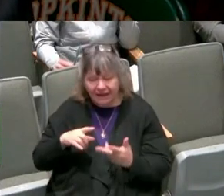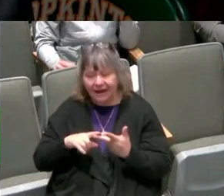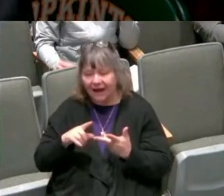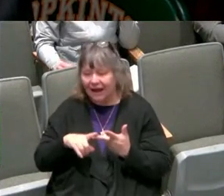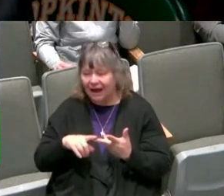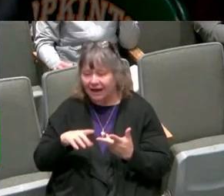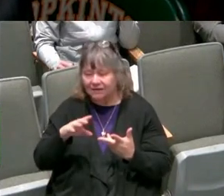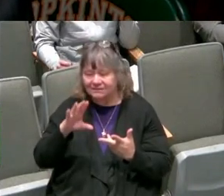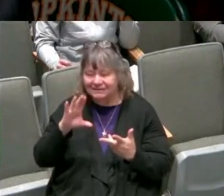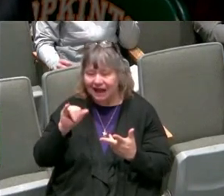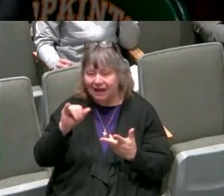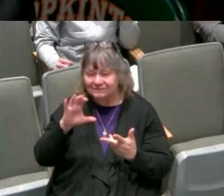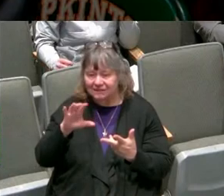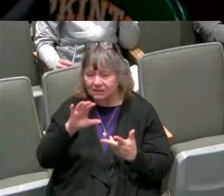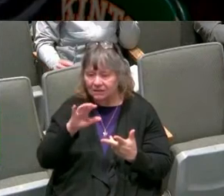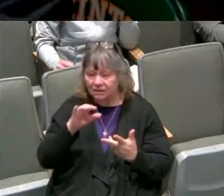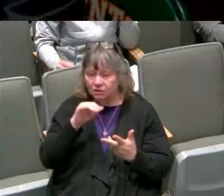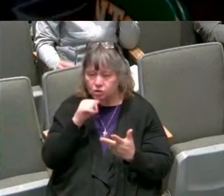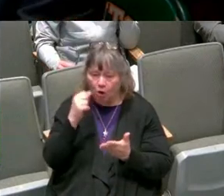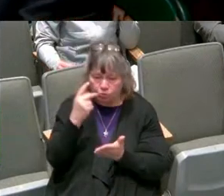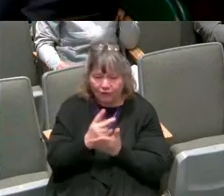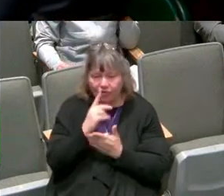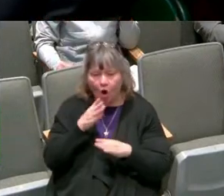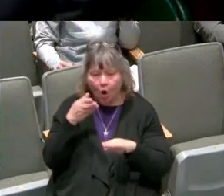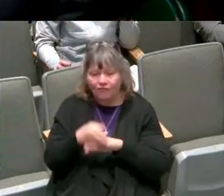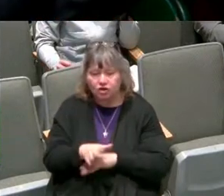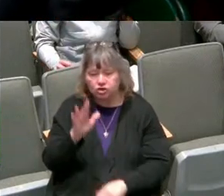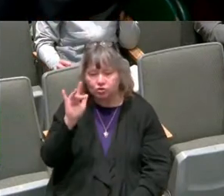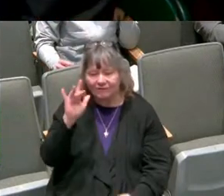for requests over twenty five thousand dollars